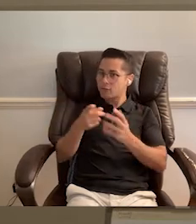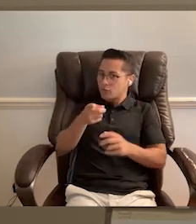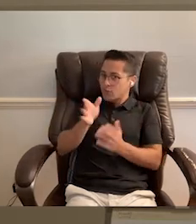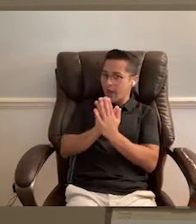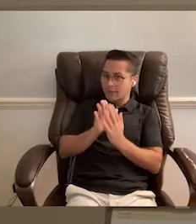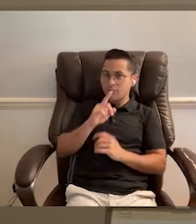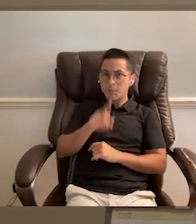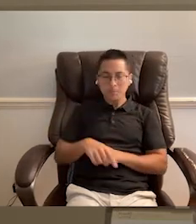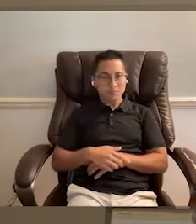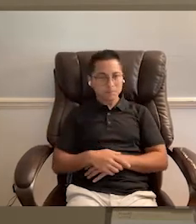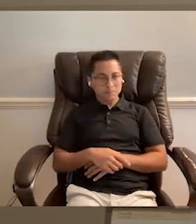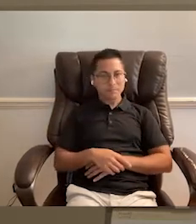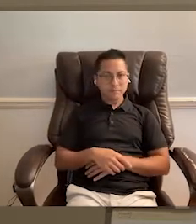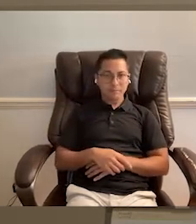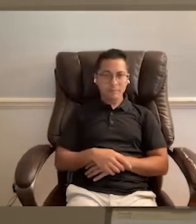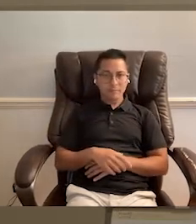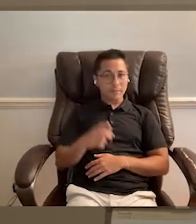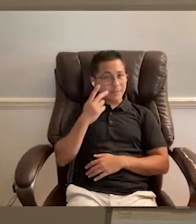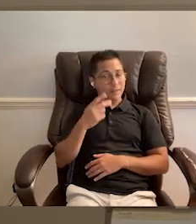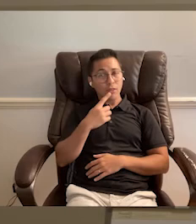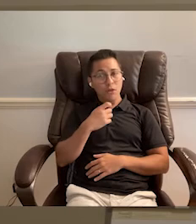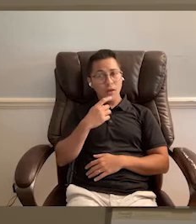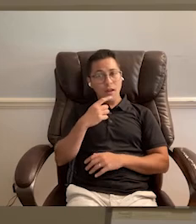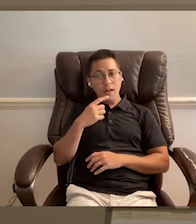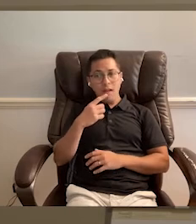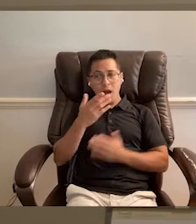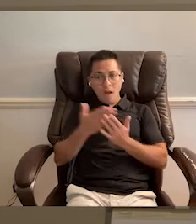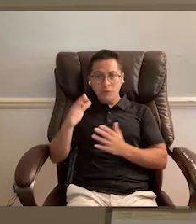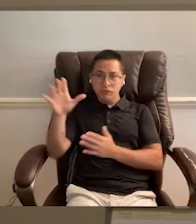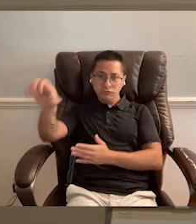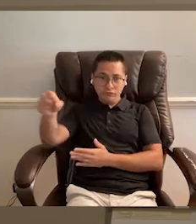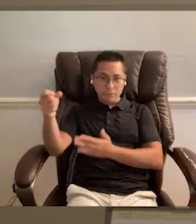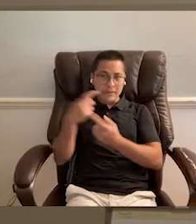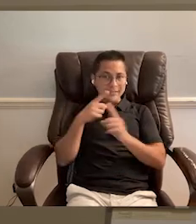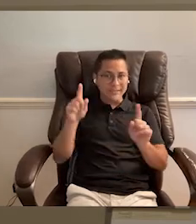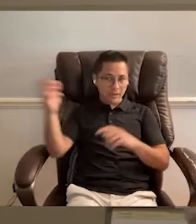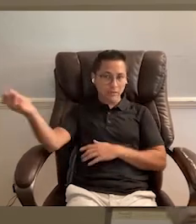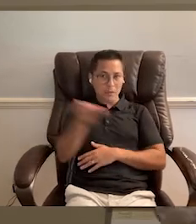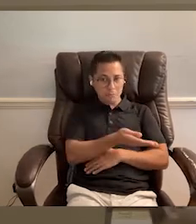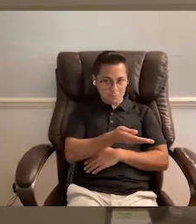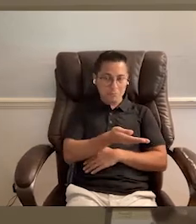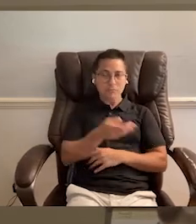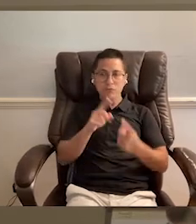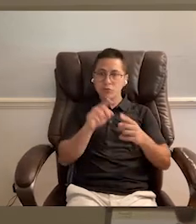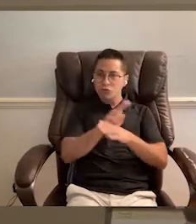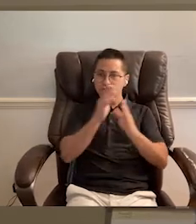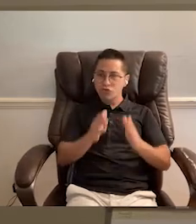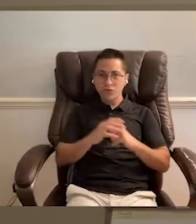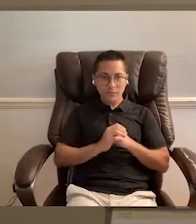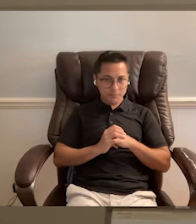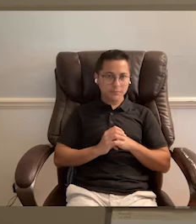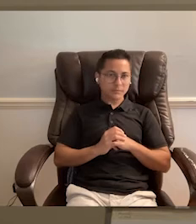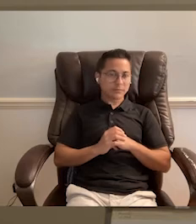a wheelchair was not able to dance and do all the dance moves with the other group members because their hands are always on the controllers. So